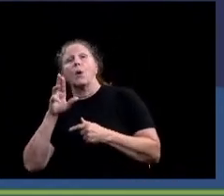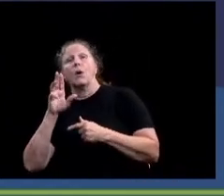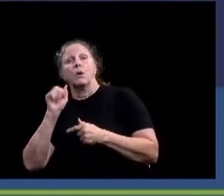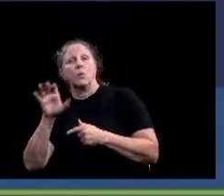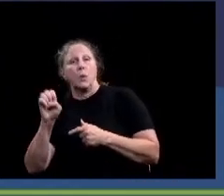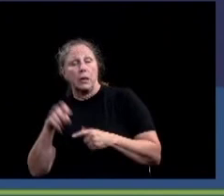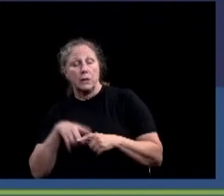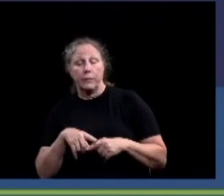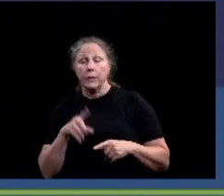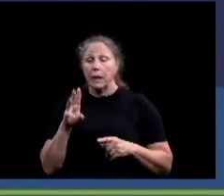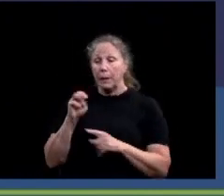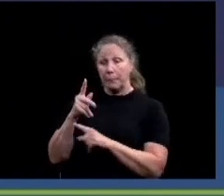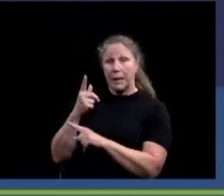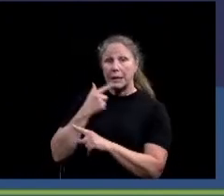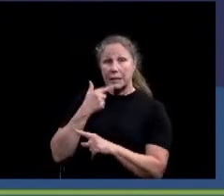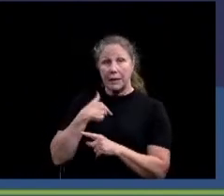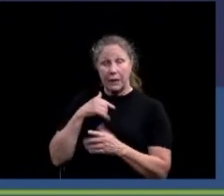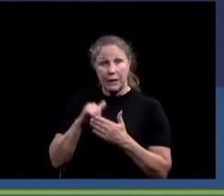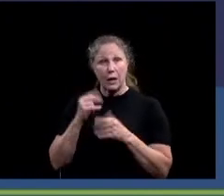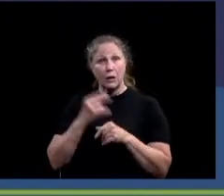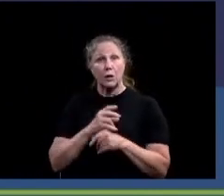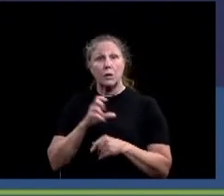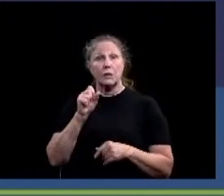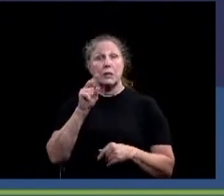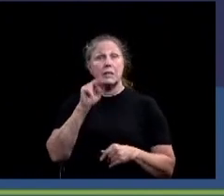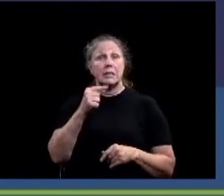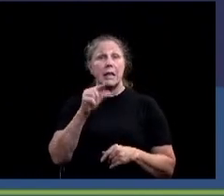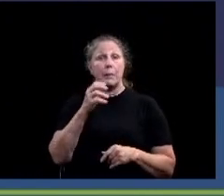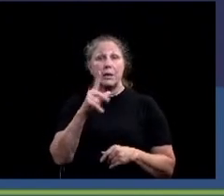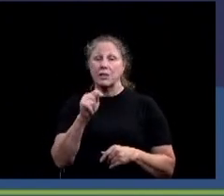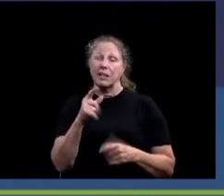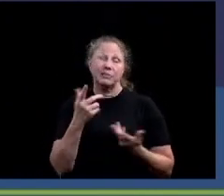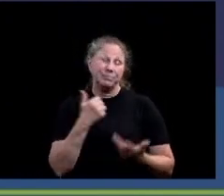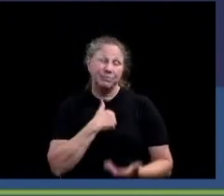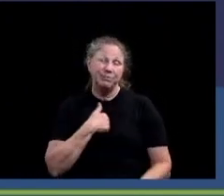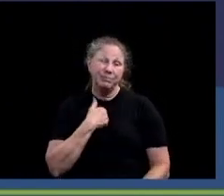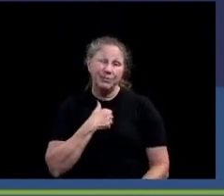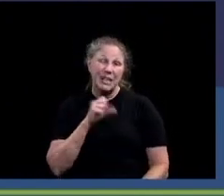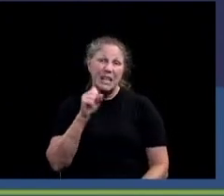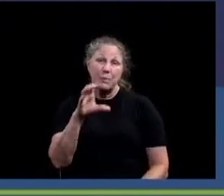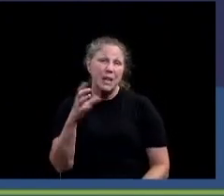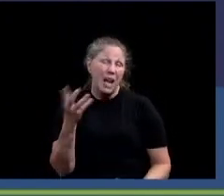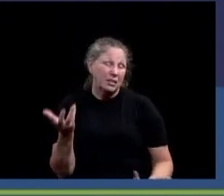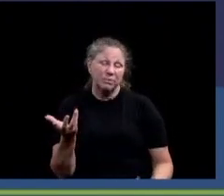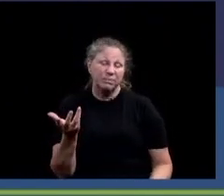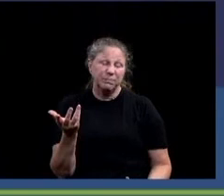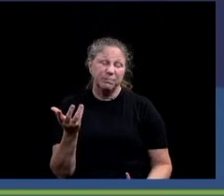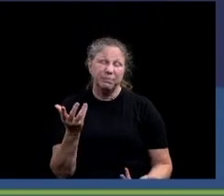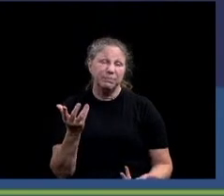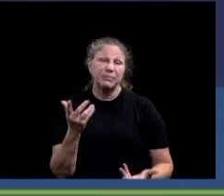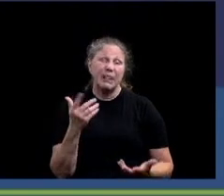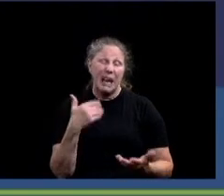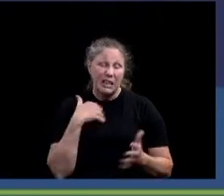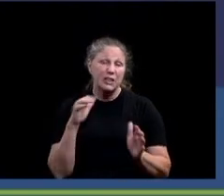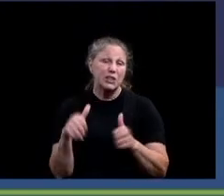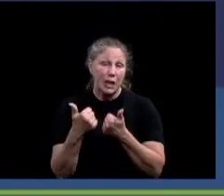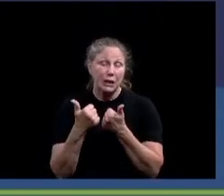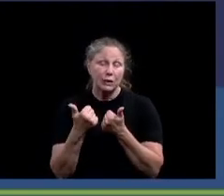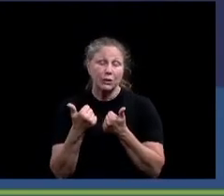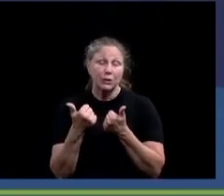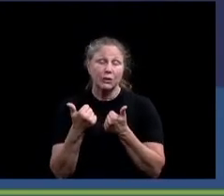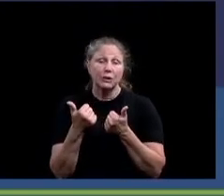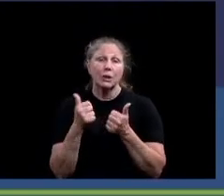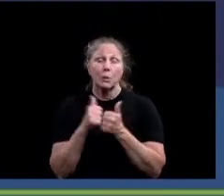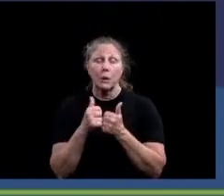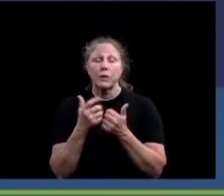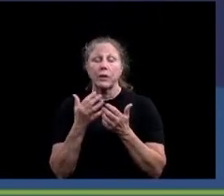Snapchat. Unfortunately, Snapchat offers some challenges in capturing those posts for open